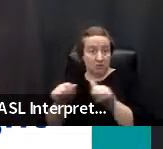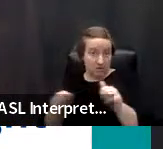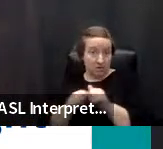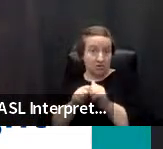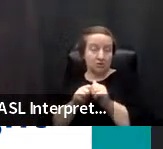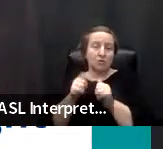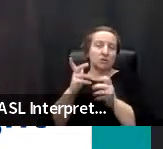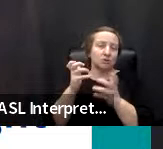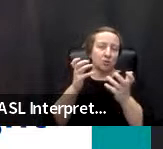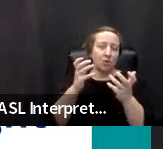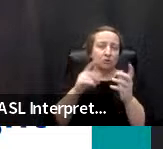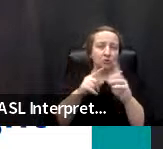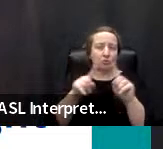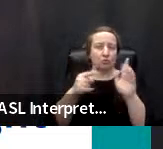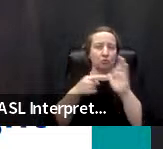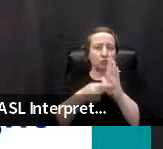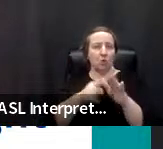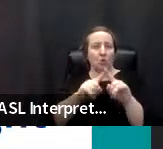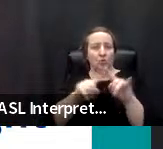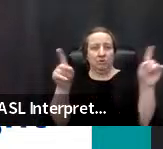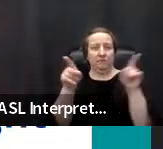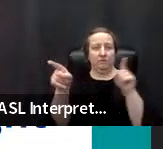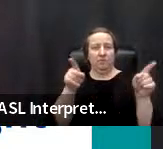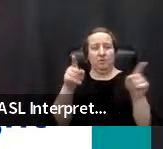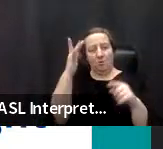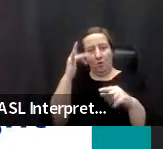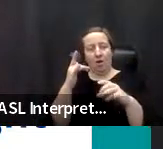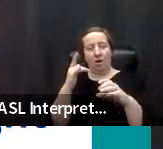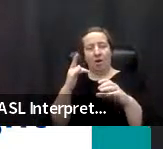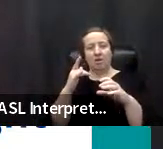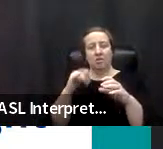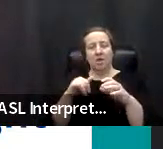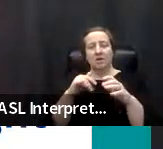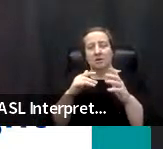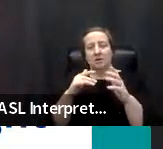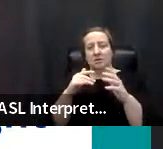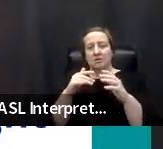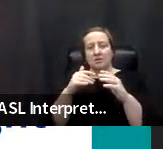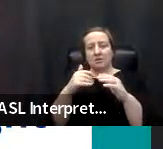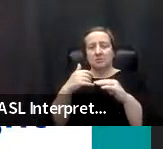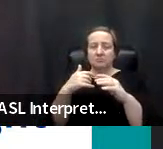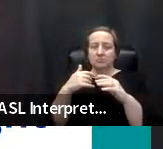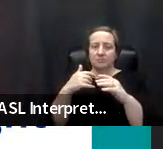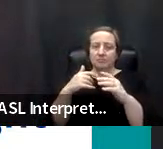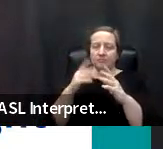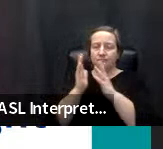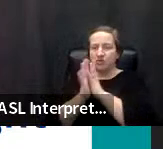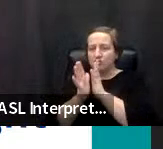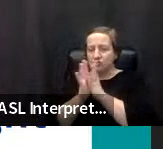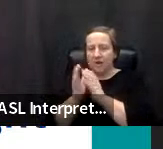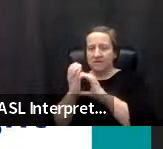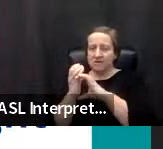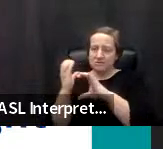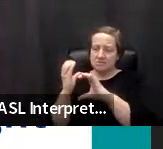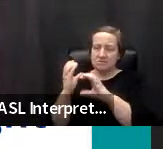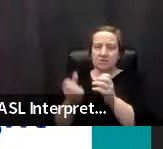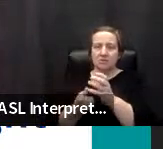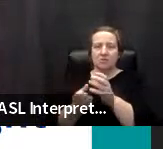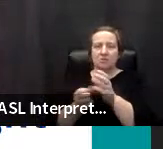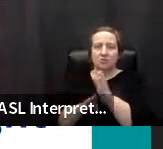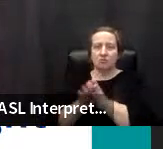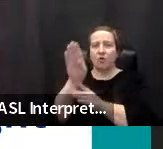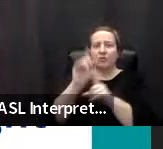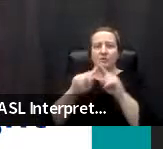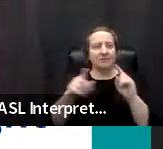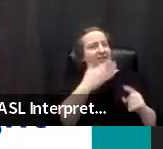So I just wanted to differentiate why those traffic volumes have grown differently. Thank you. Good point. Thank you, Jana. You beat me to all